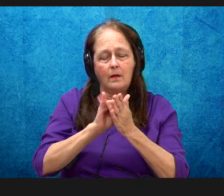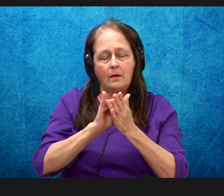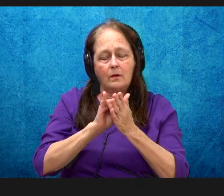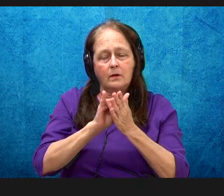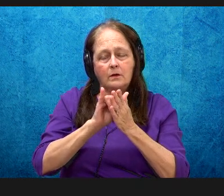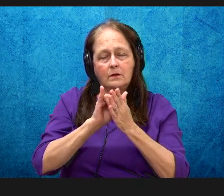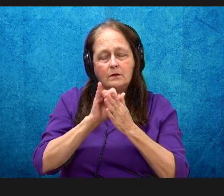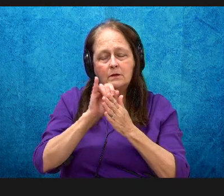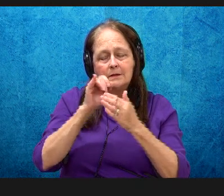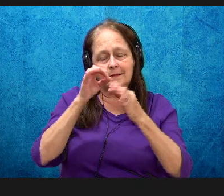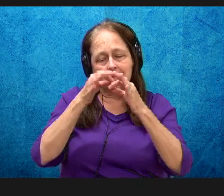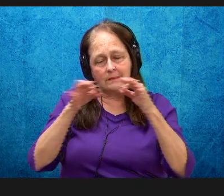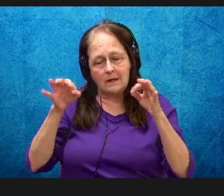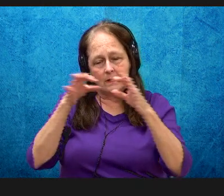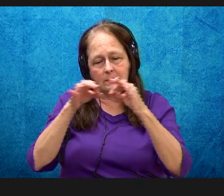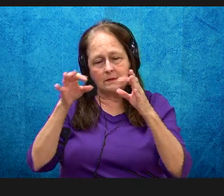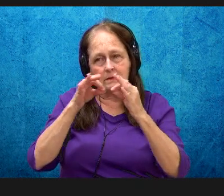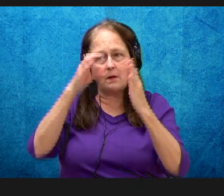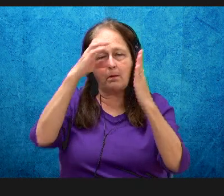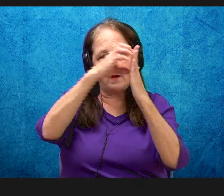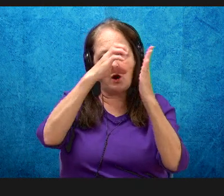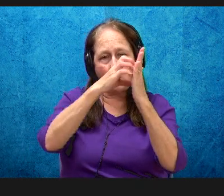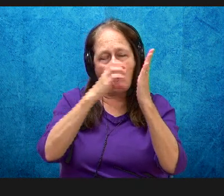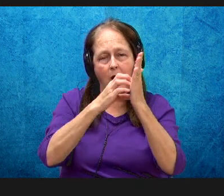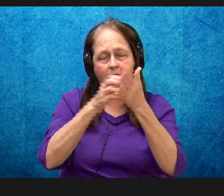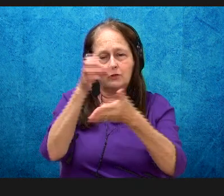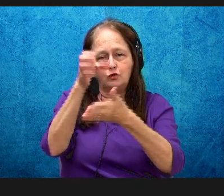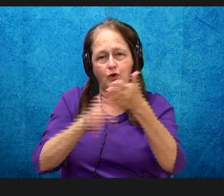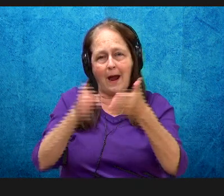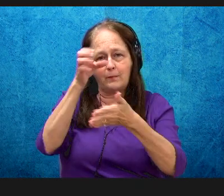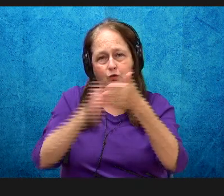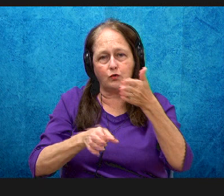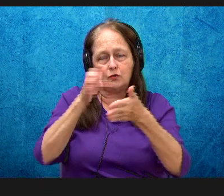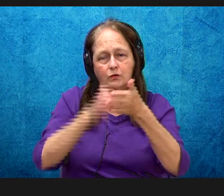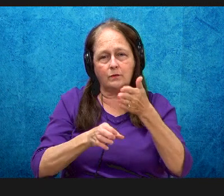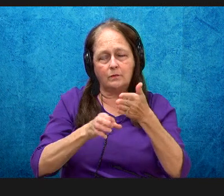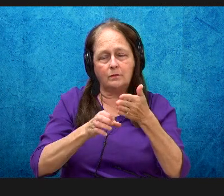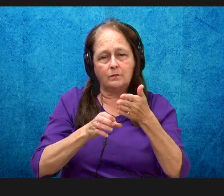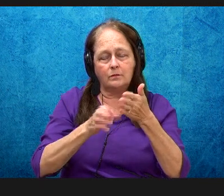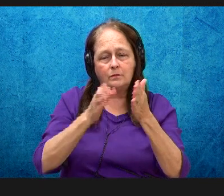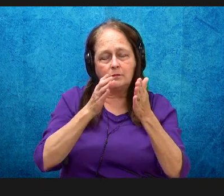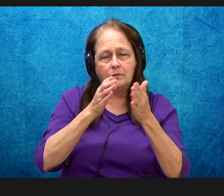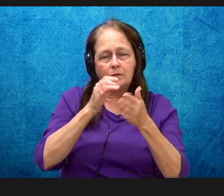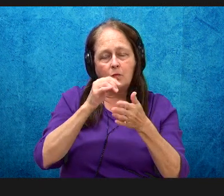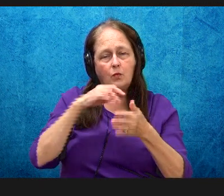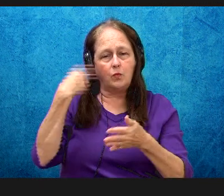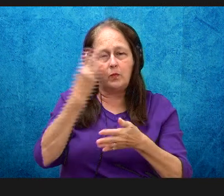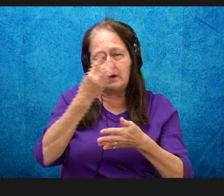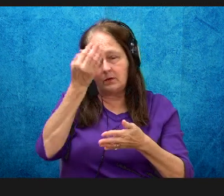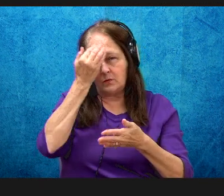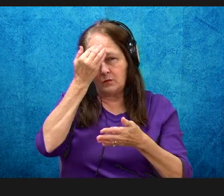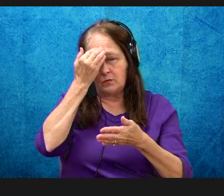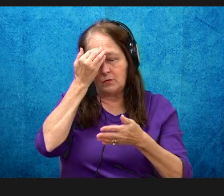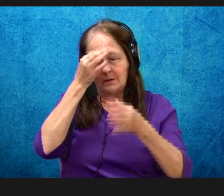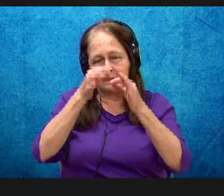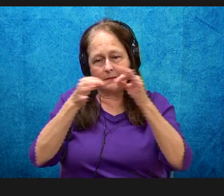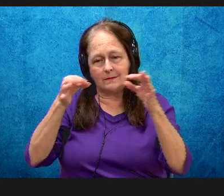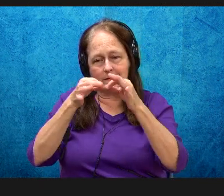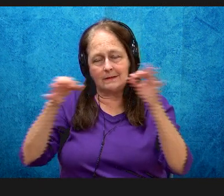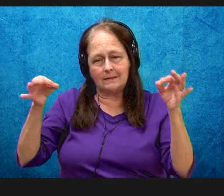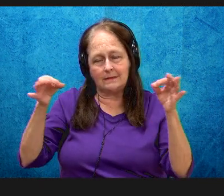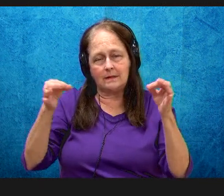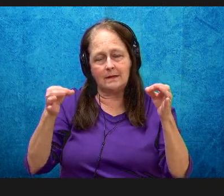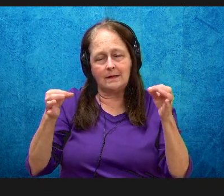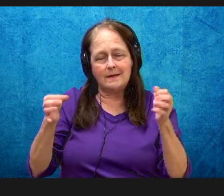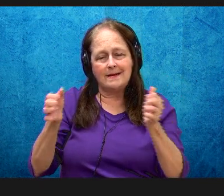up into sentences, paragraphs, chapters, as well as sections. So we know that sentences fit together